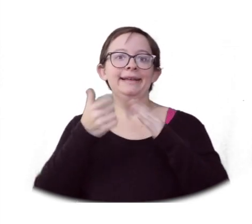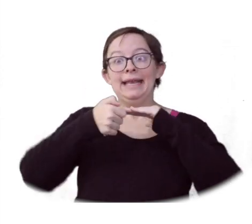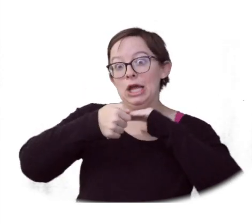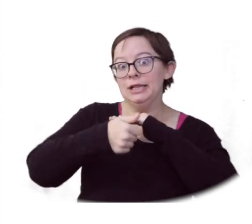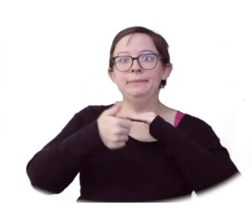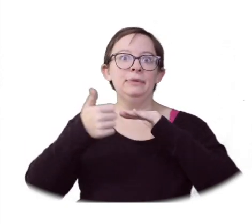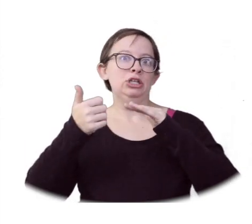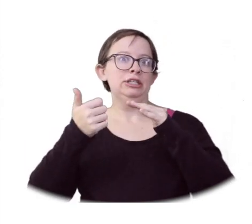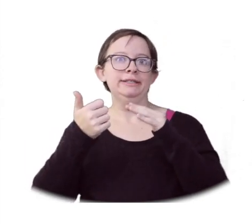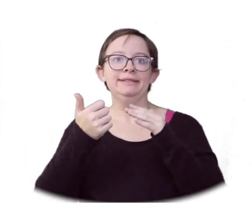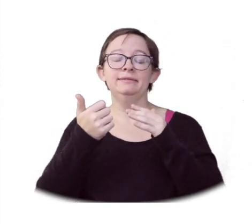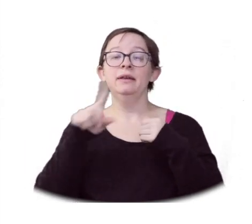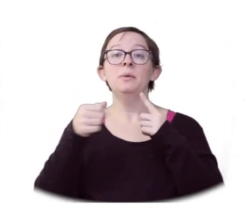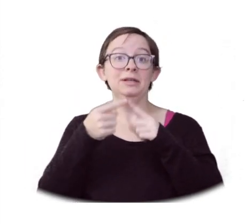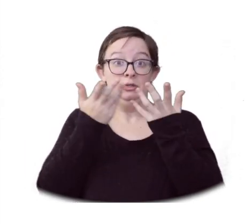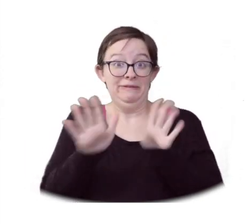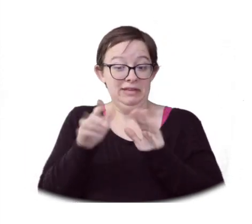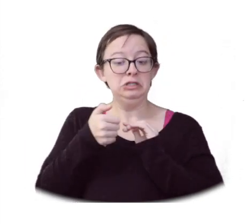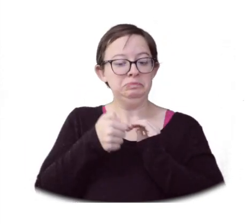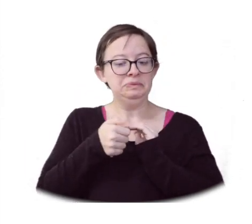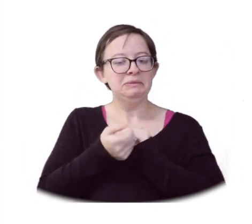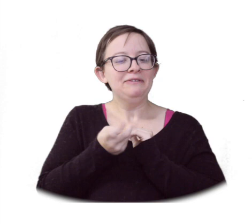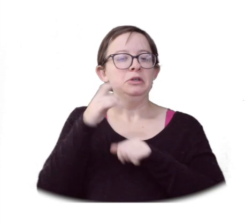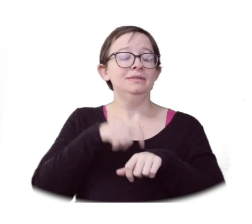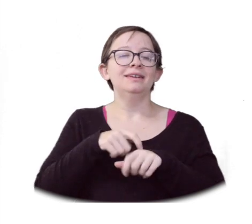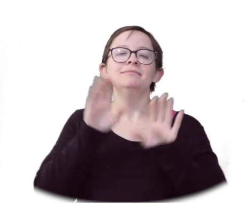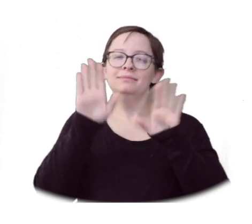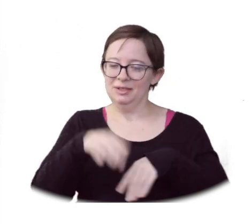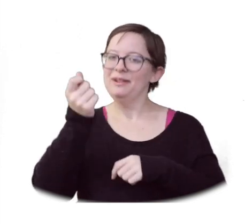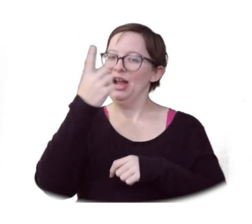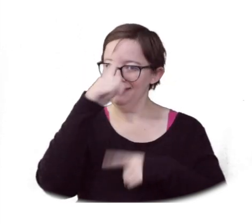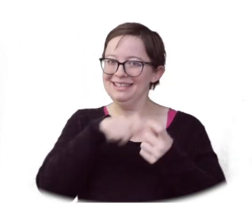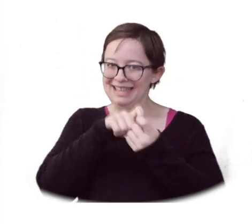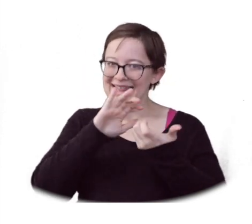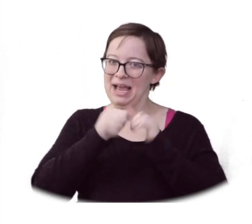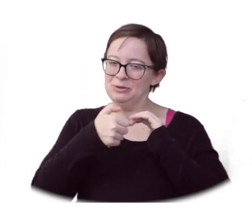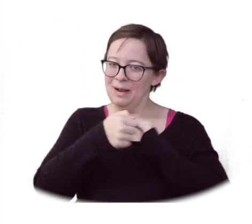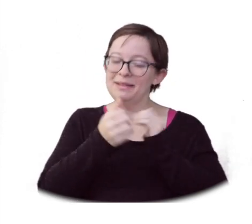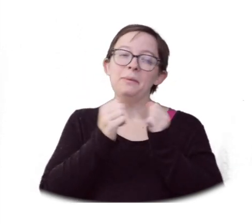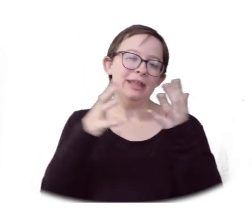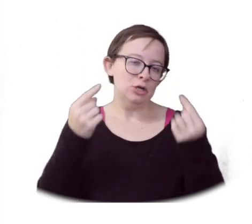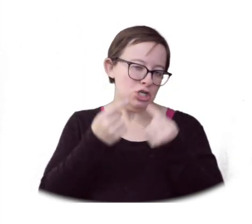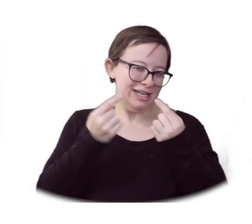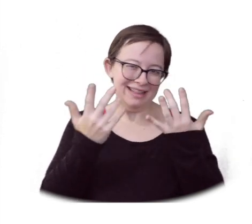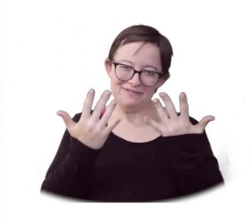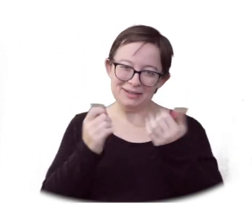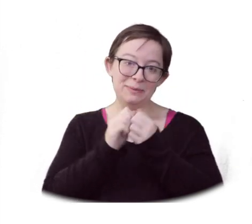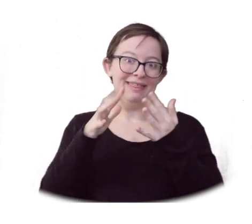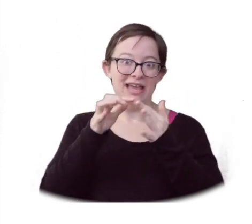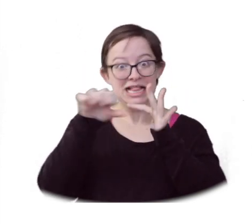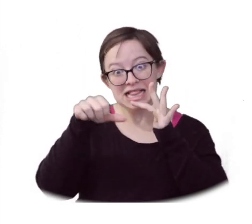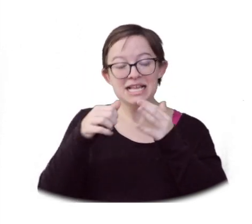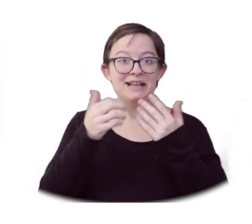fancy schmancy nail clippers. Once you've done their nails a few times, you will understand exactly how to cut them without hurting